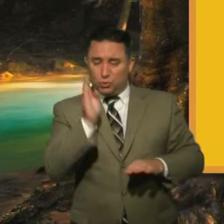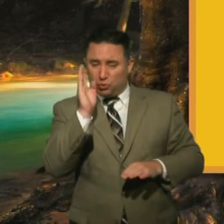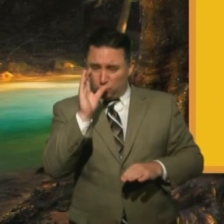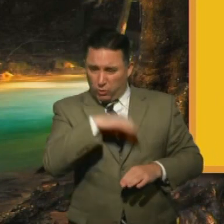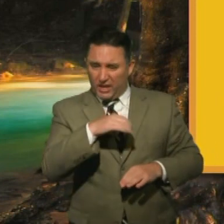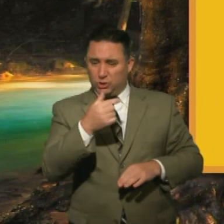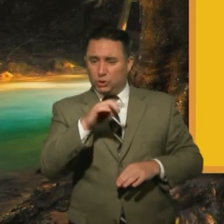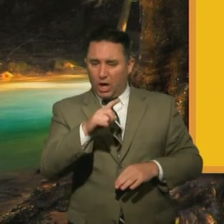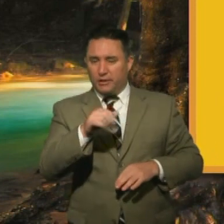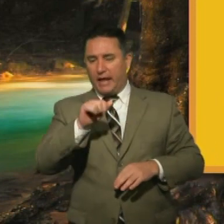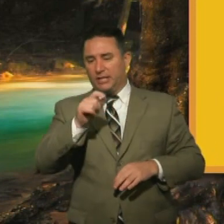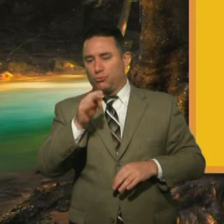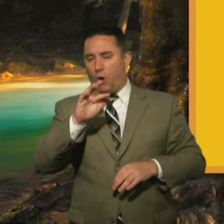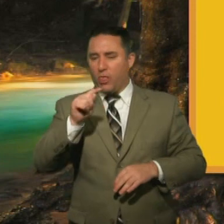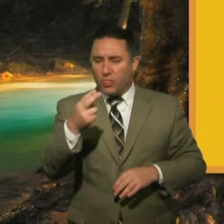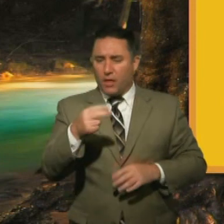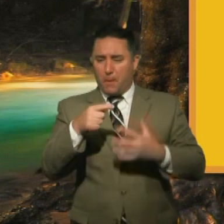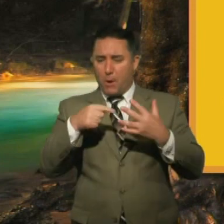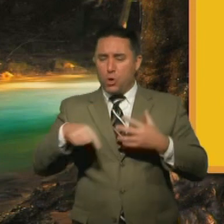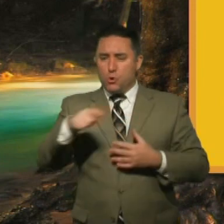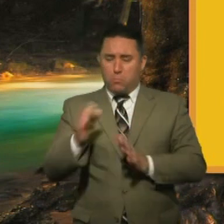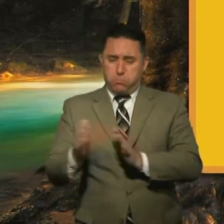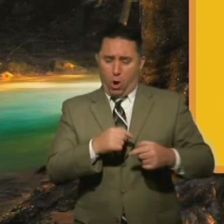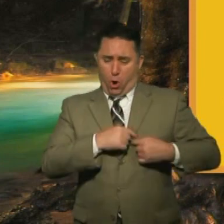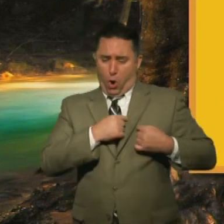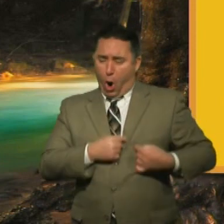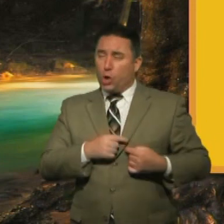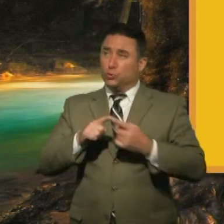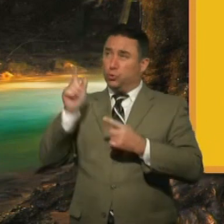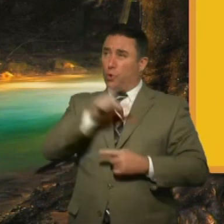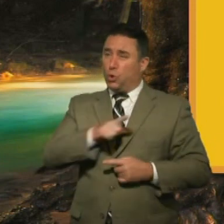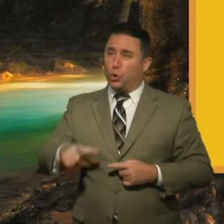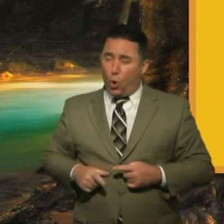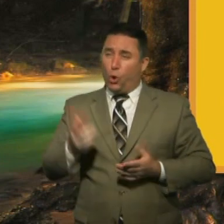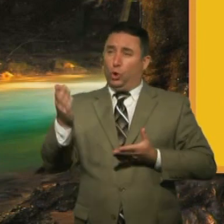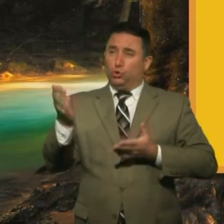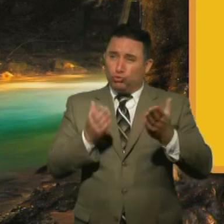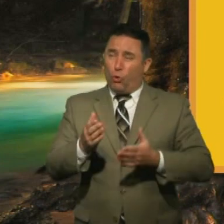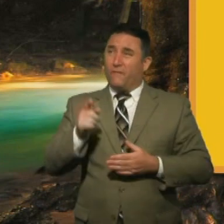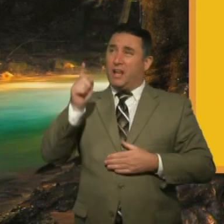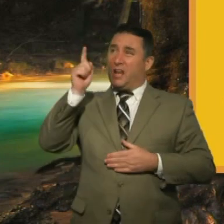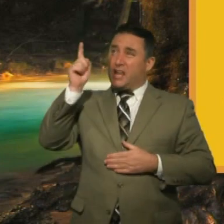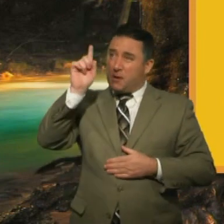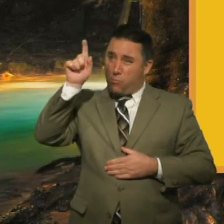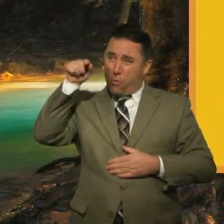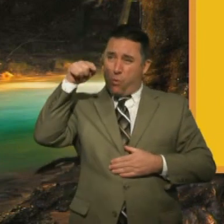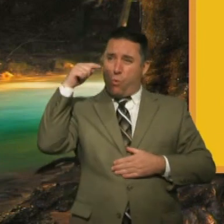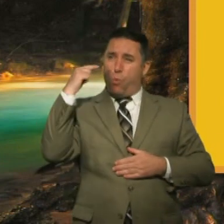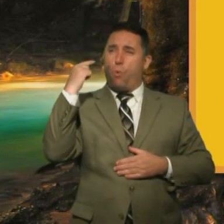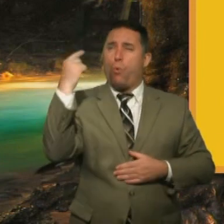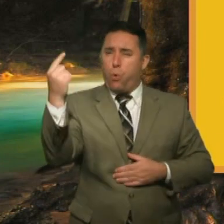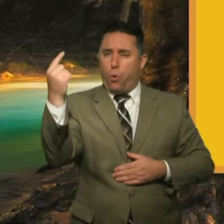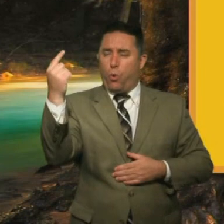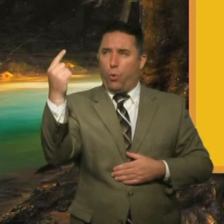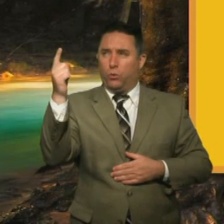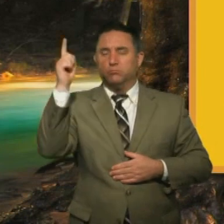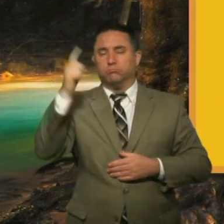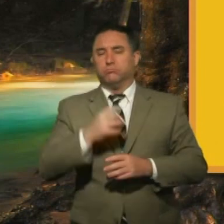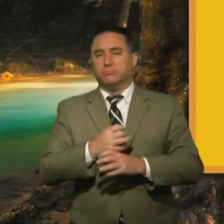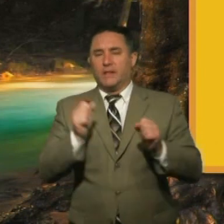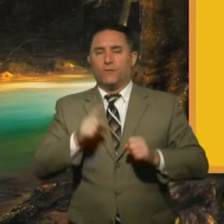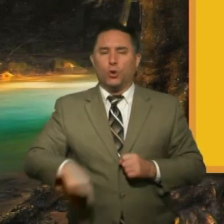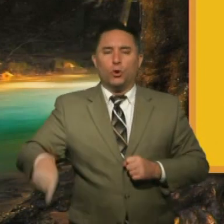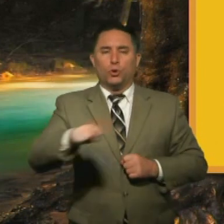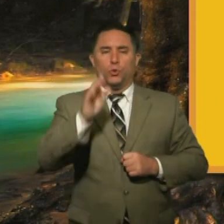and Ashtaroth from among you, and you prepare your hearts unto the Lord, and serve Him only, and He will deliver